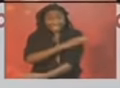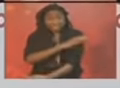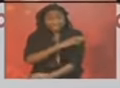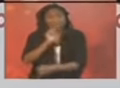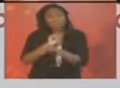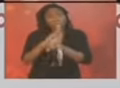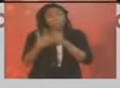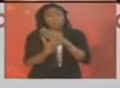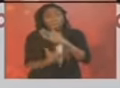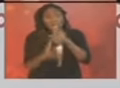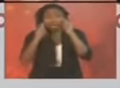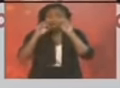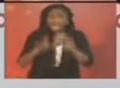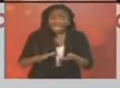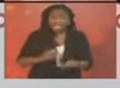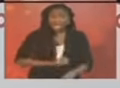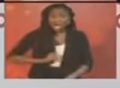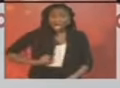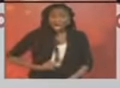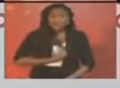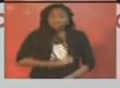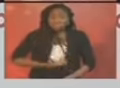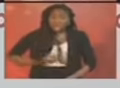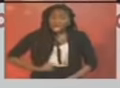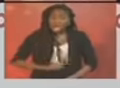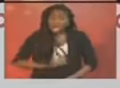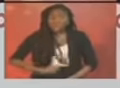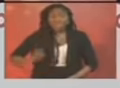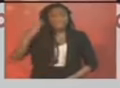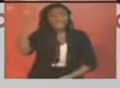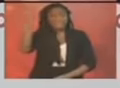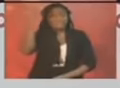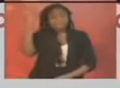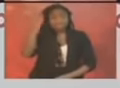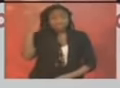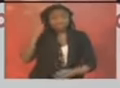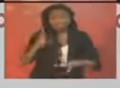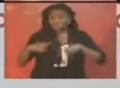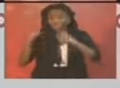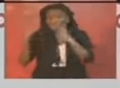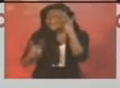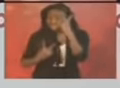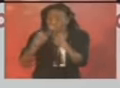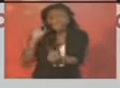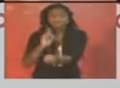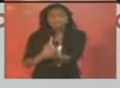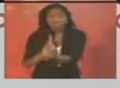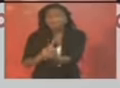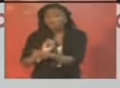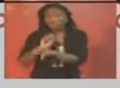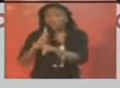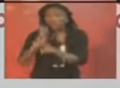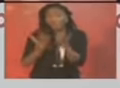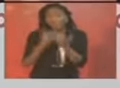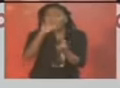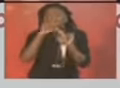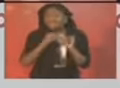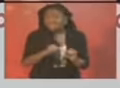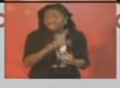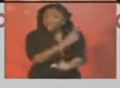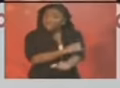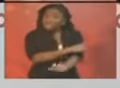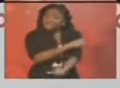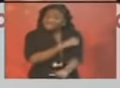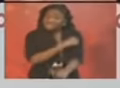blood tests, ultrasound appointments, emergency visits. You may need to be admitted to the hospital. And of